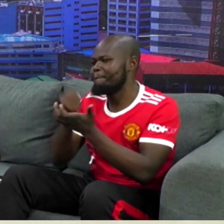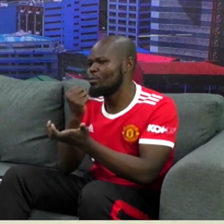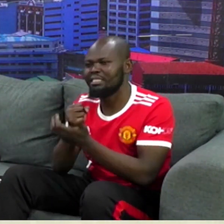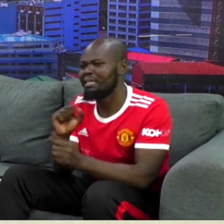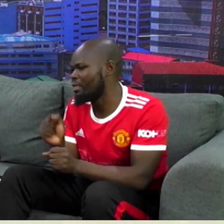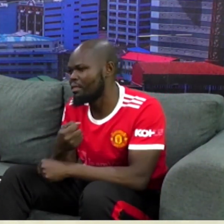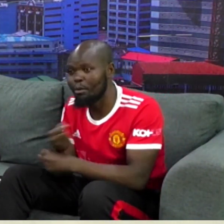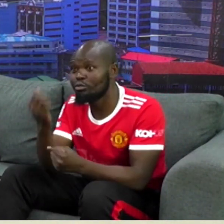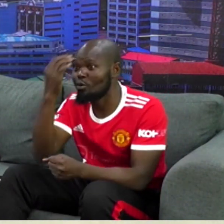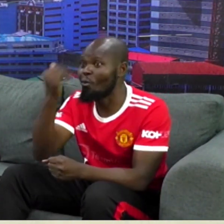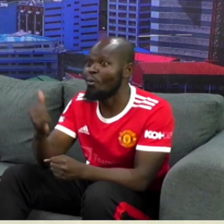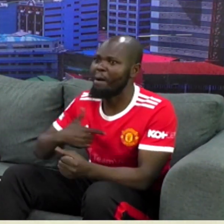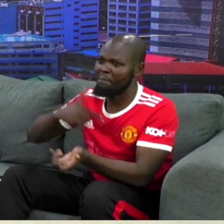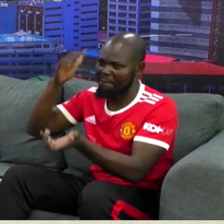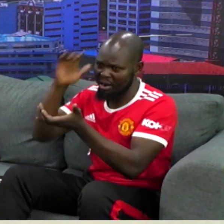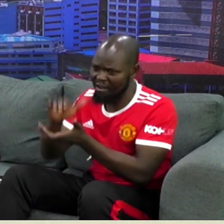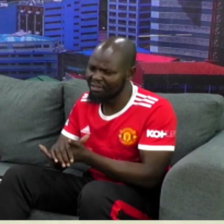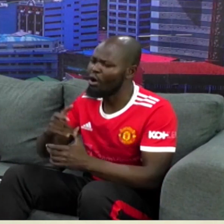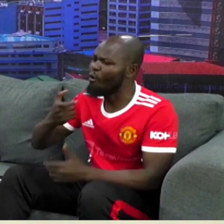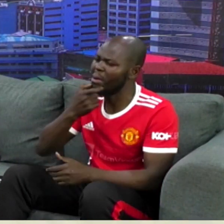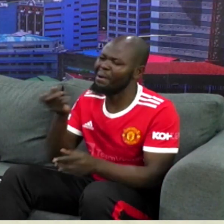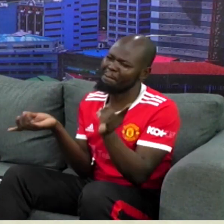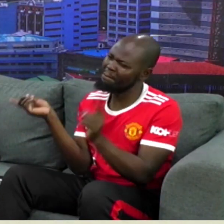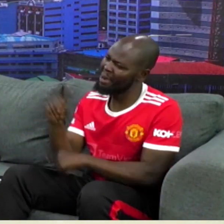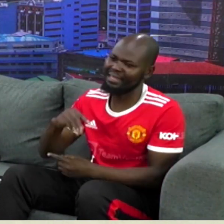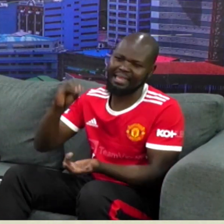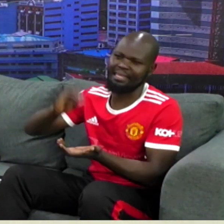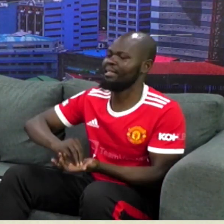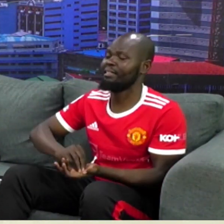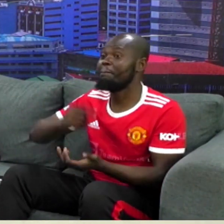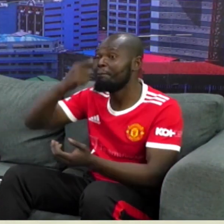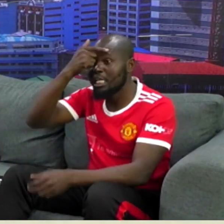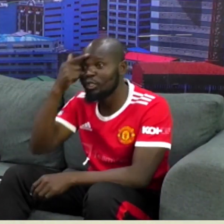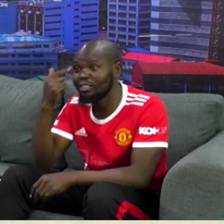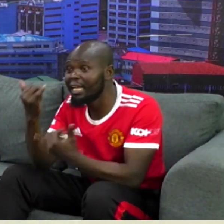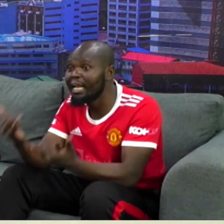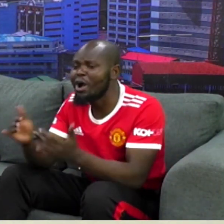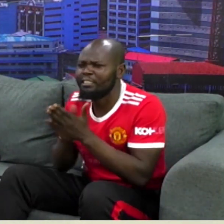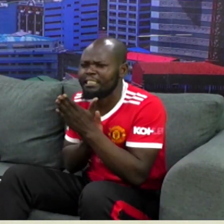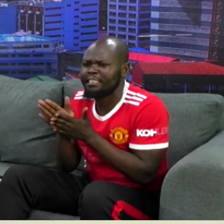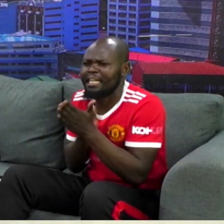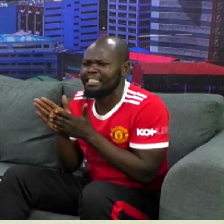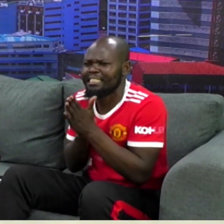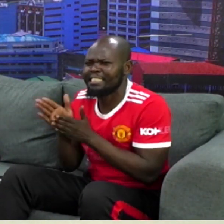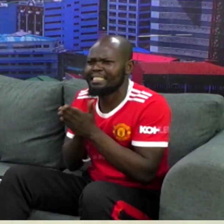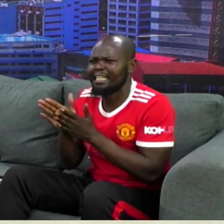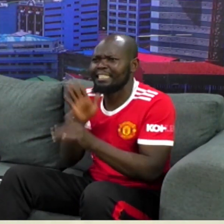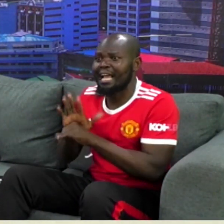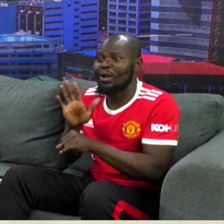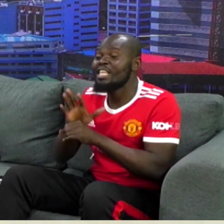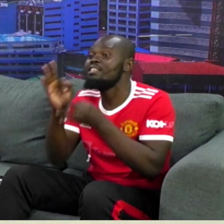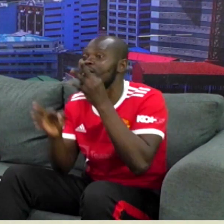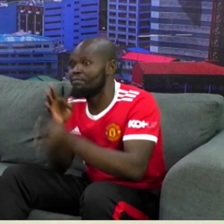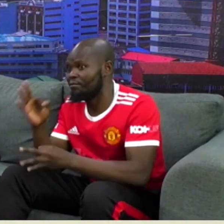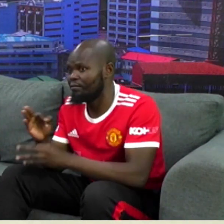them. For cup, Posta Ranger taking the cup, it is really hard, right, because Gor Mahia will be coming